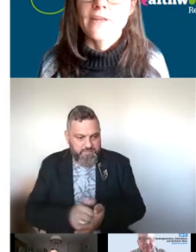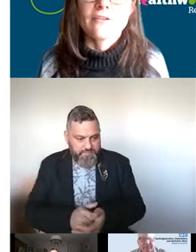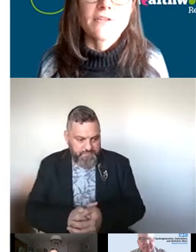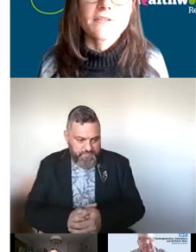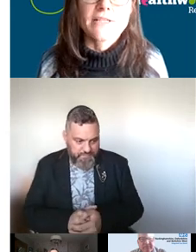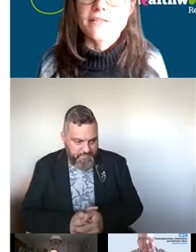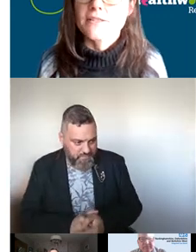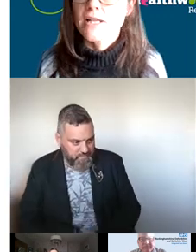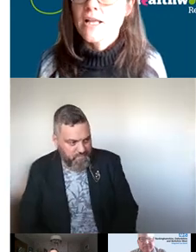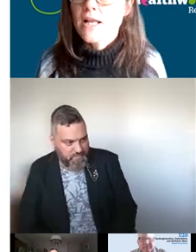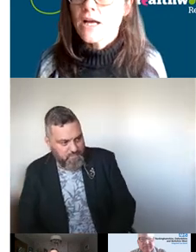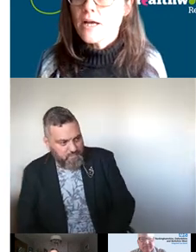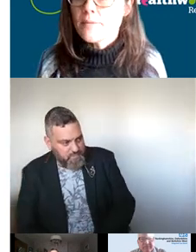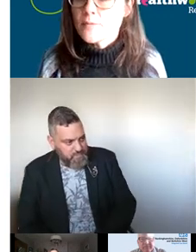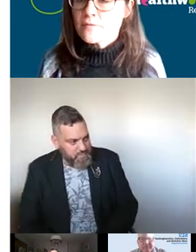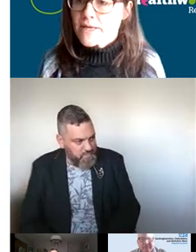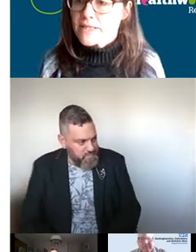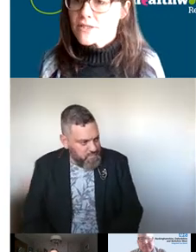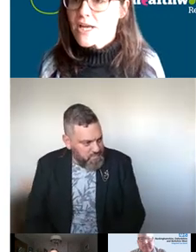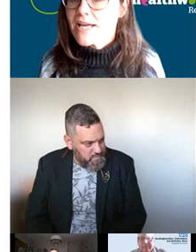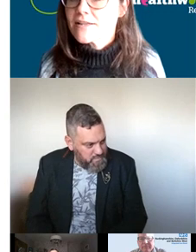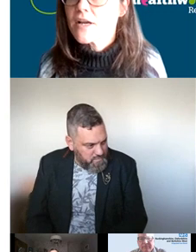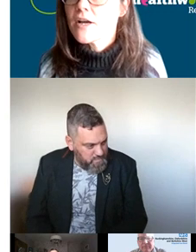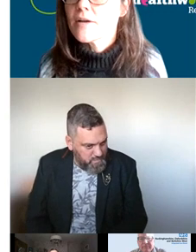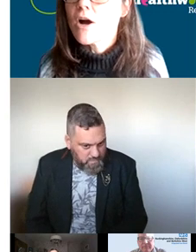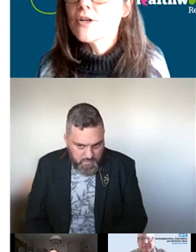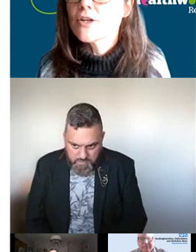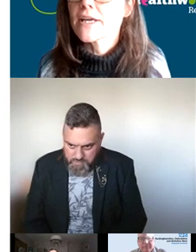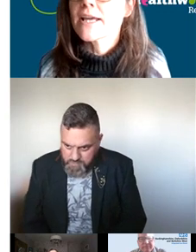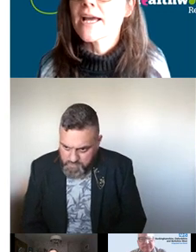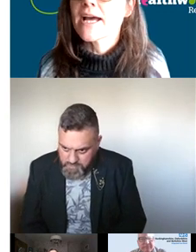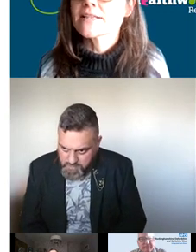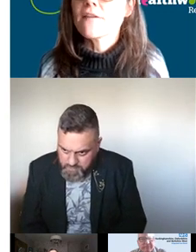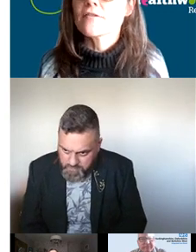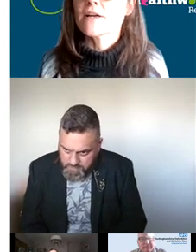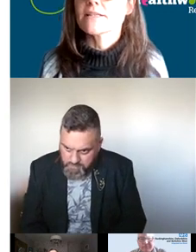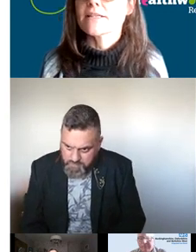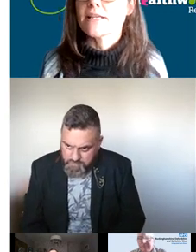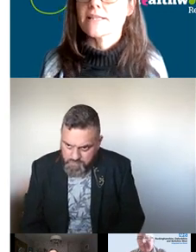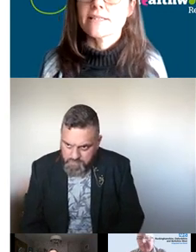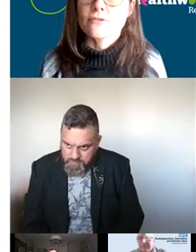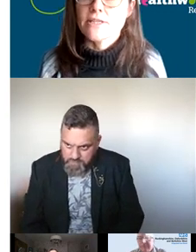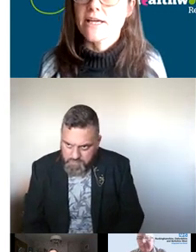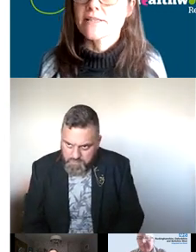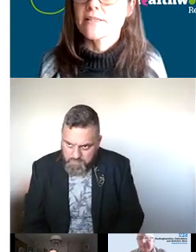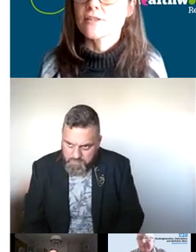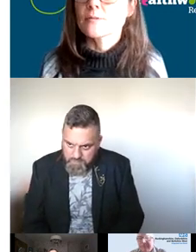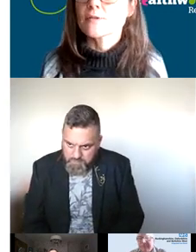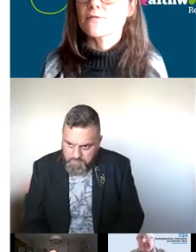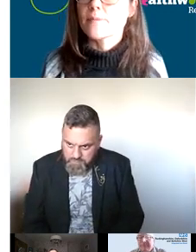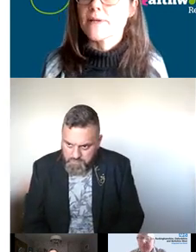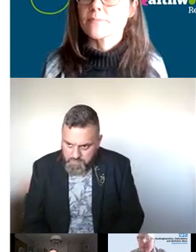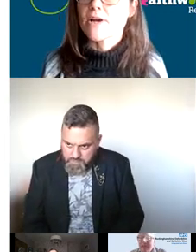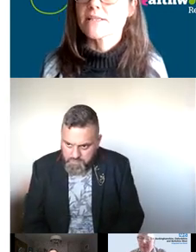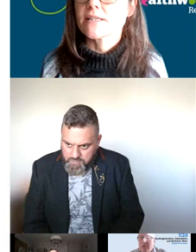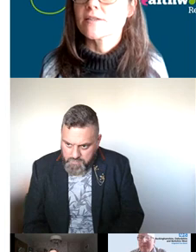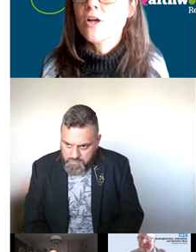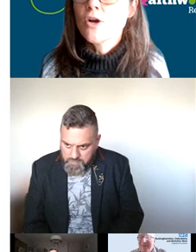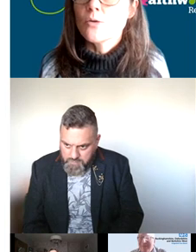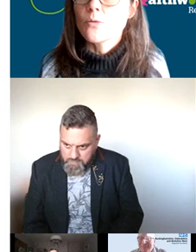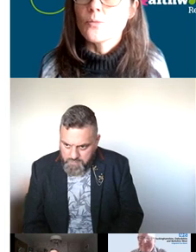Thank you. And thank you, Francis. Moving back to the chat, are you looking at other ICTS integrated care systems for